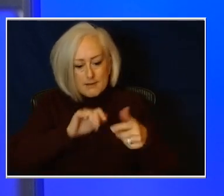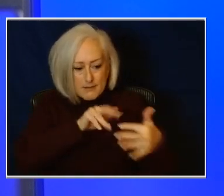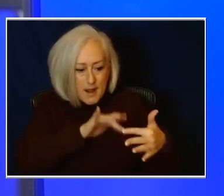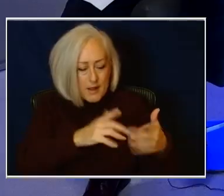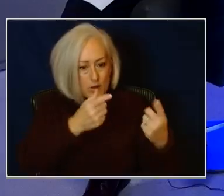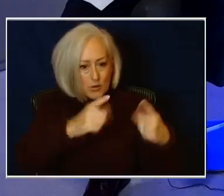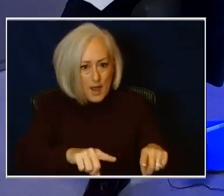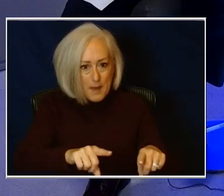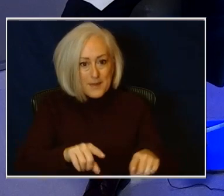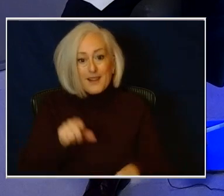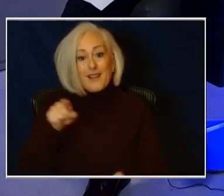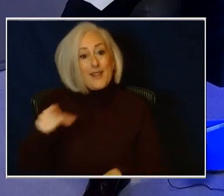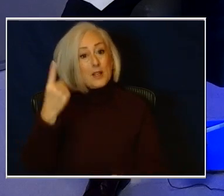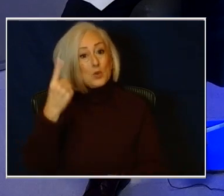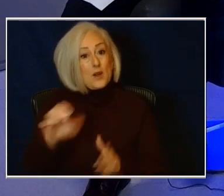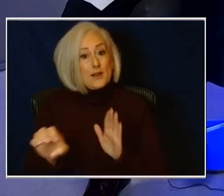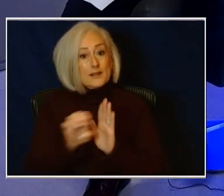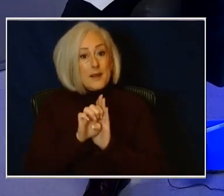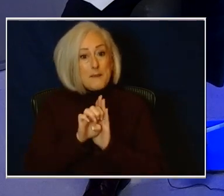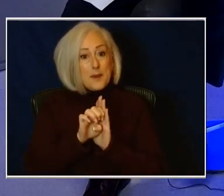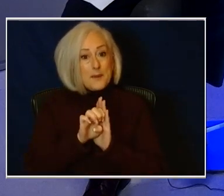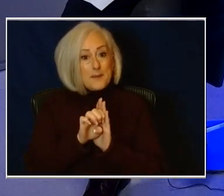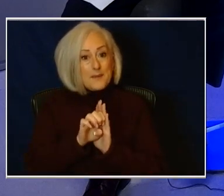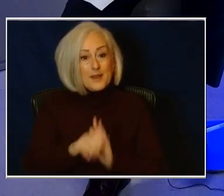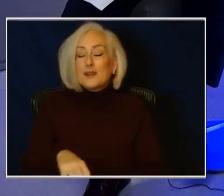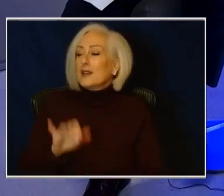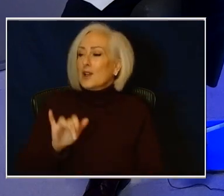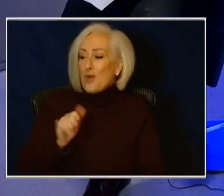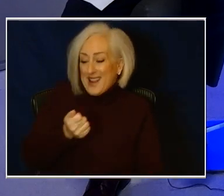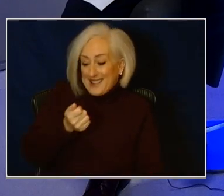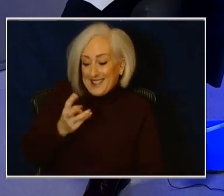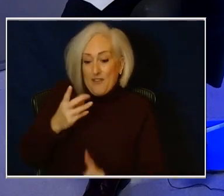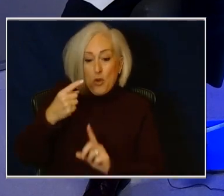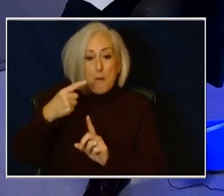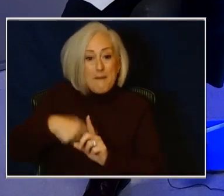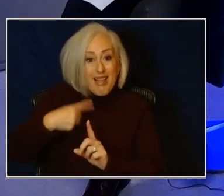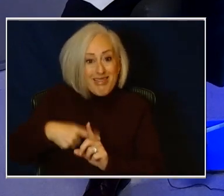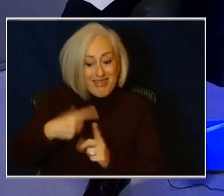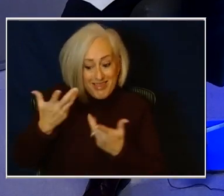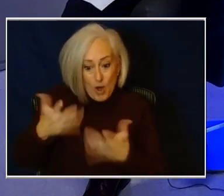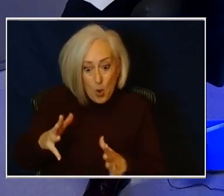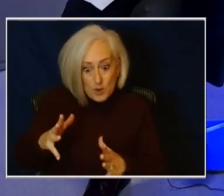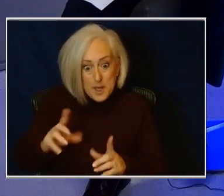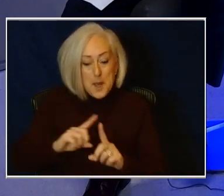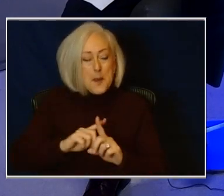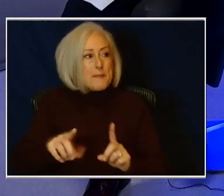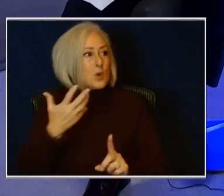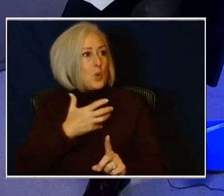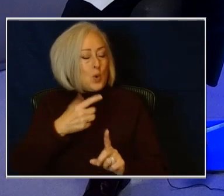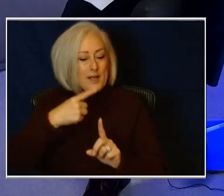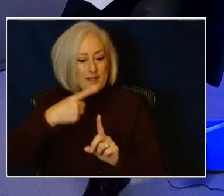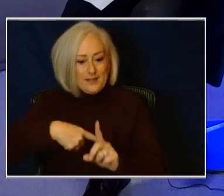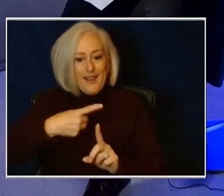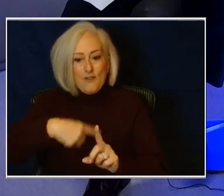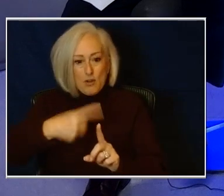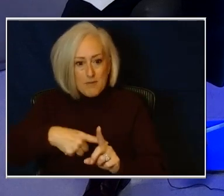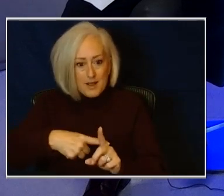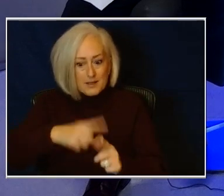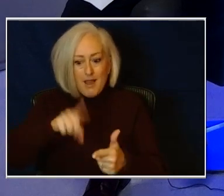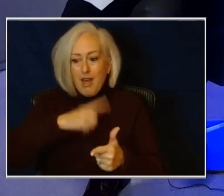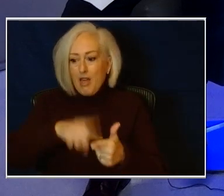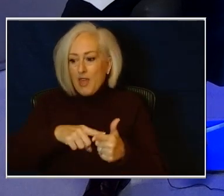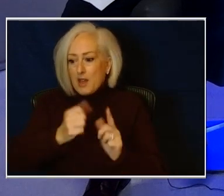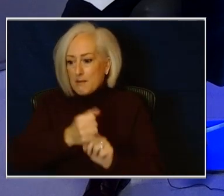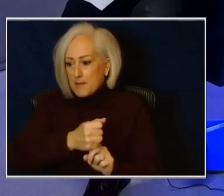say, people say, well, it's only several months, but the reality is several months begat several months begat several months, because there's all these things. Pretty soon, you've got several years or even several